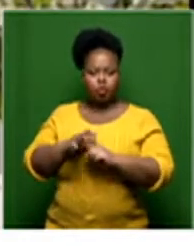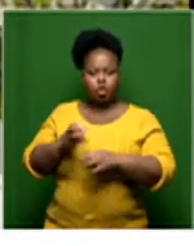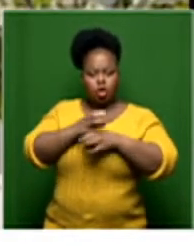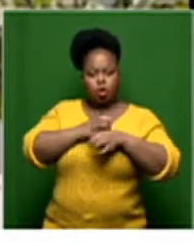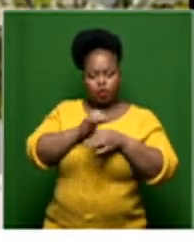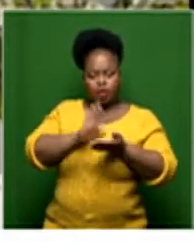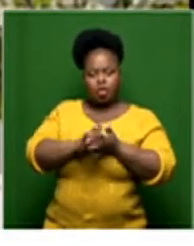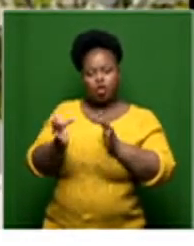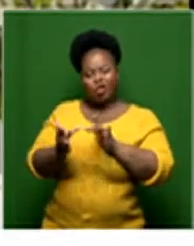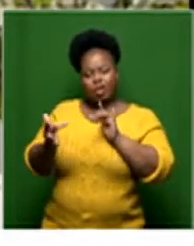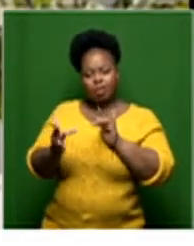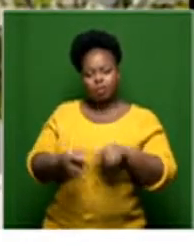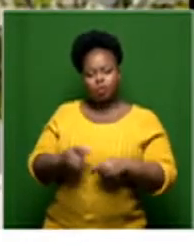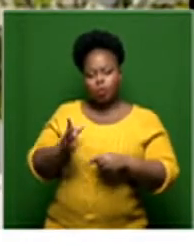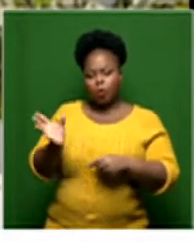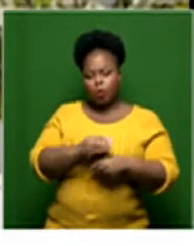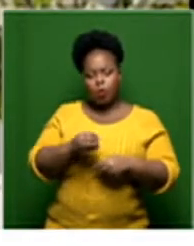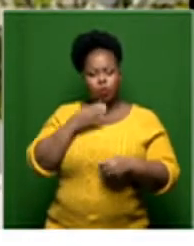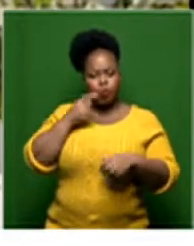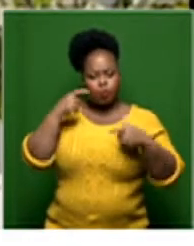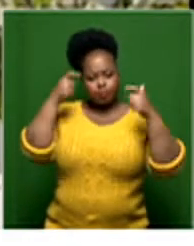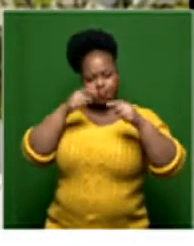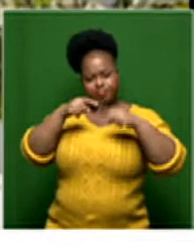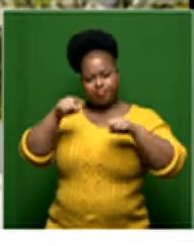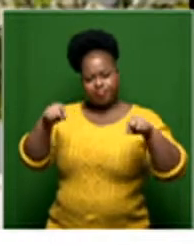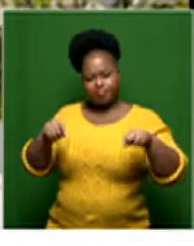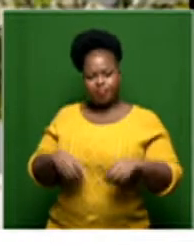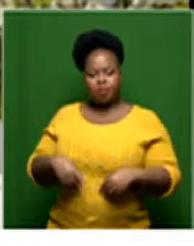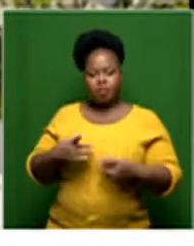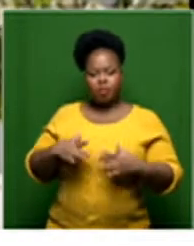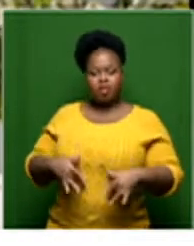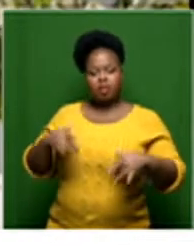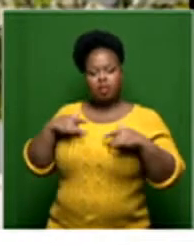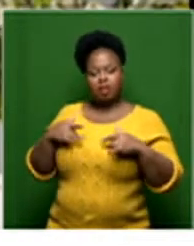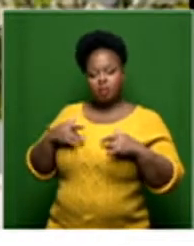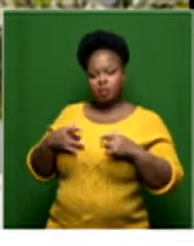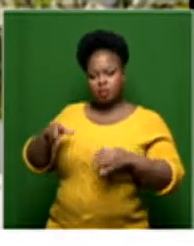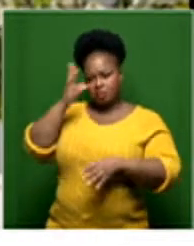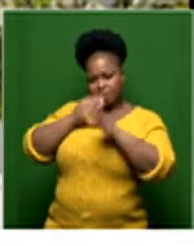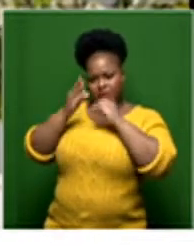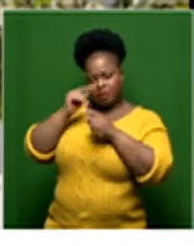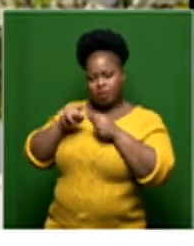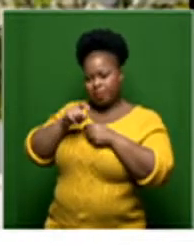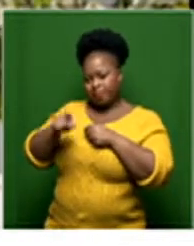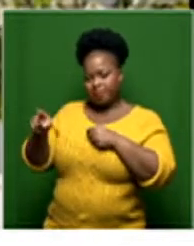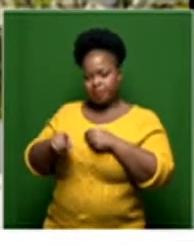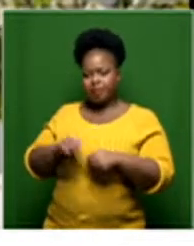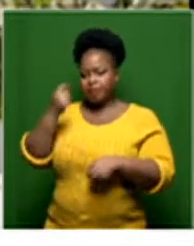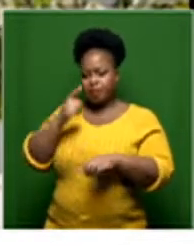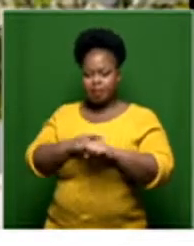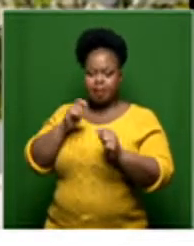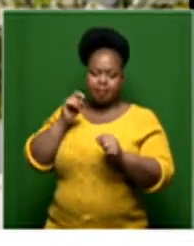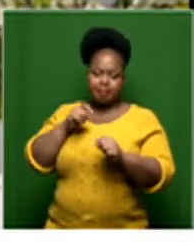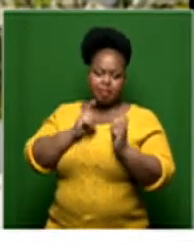and Connect, featured all the theatre luminaries and their lives and lessons from them. But I first connected with